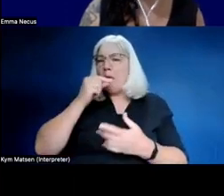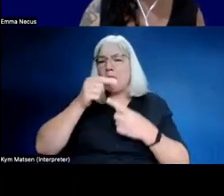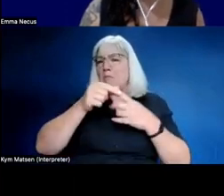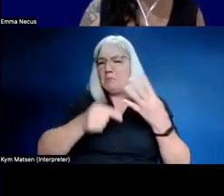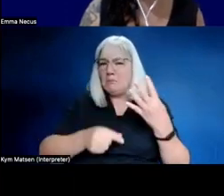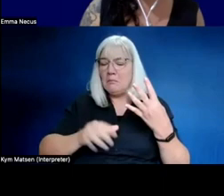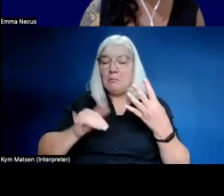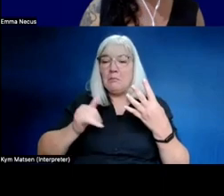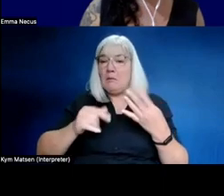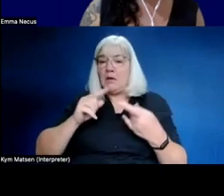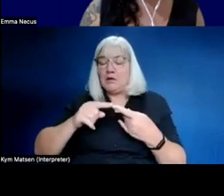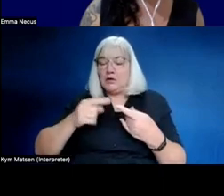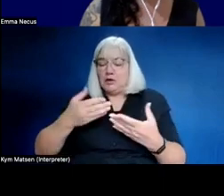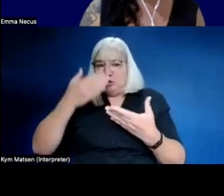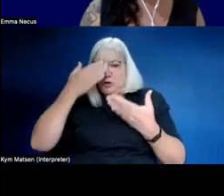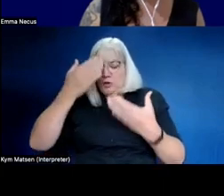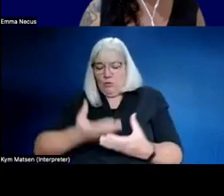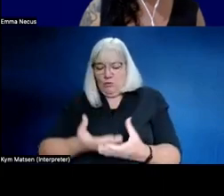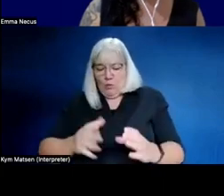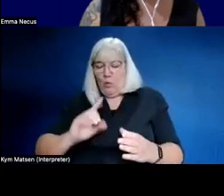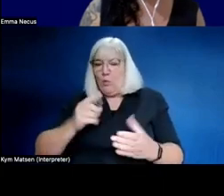not aware of how much is left in the bowl.